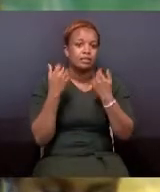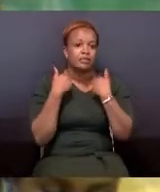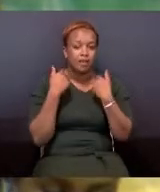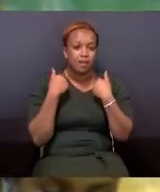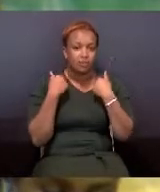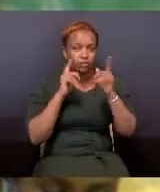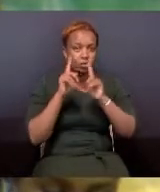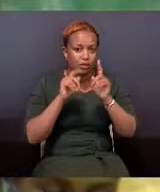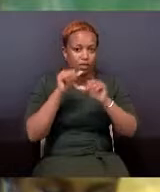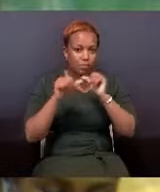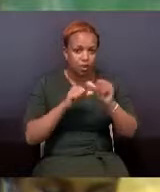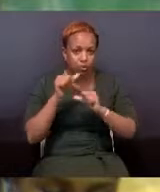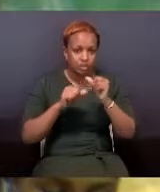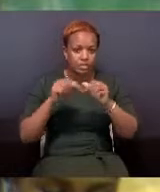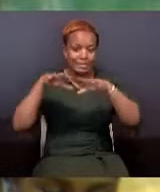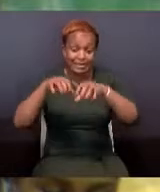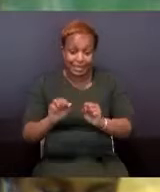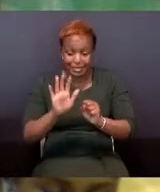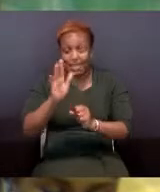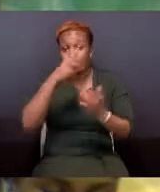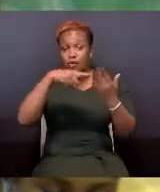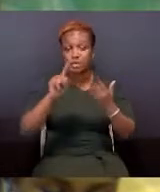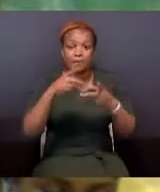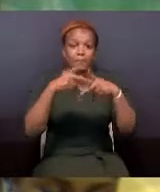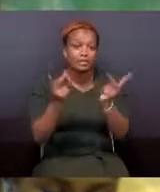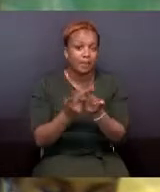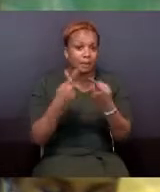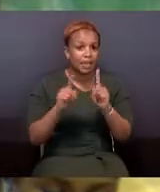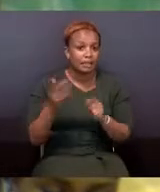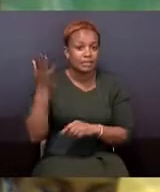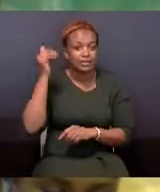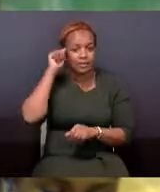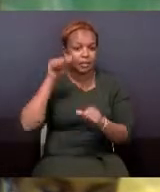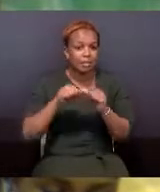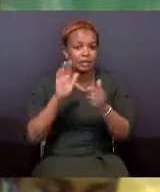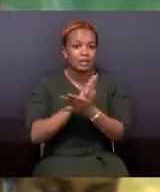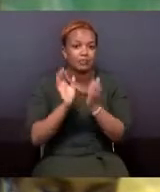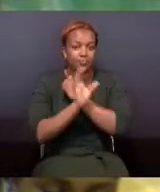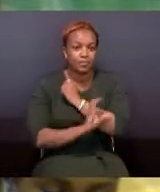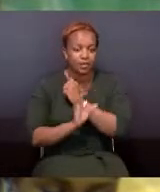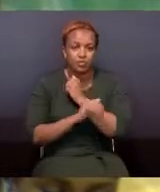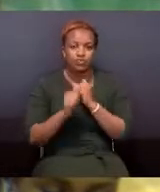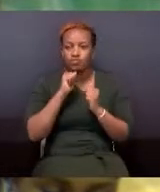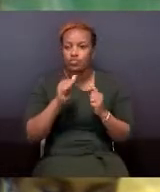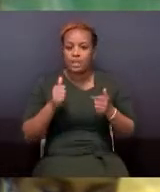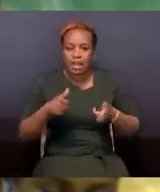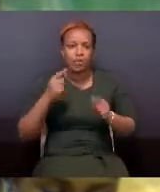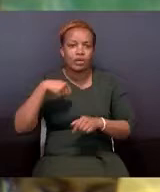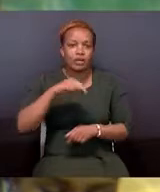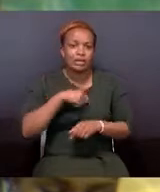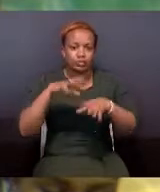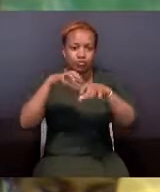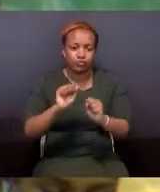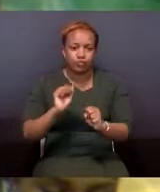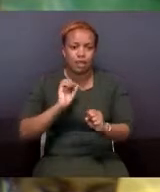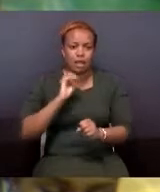talked about taking our rightful places at the table. But remember, there are some policies in some countries that don't allow us to take our place. We still